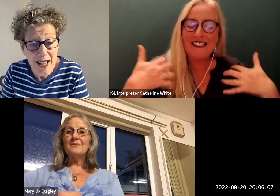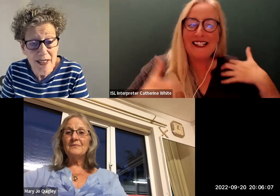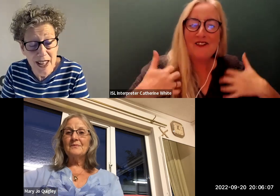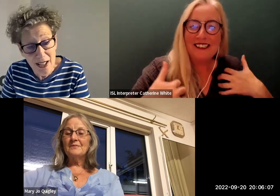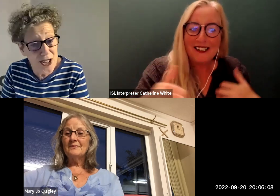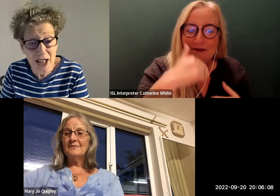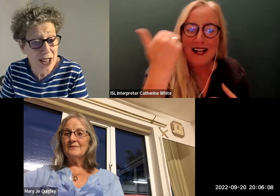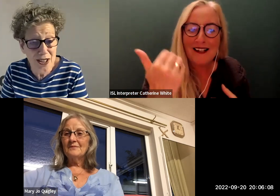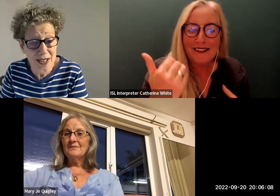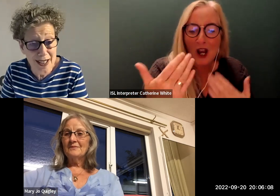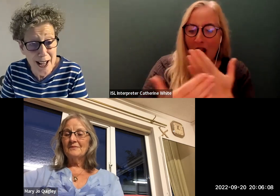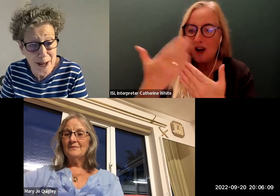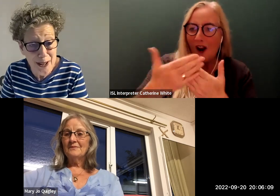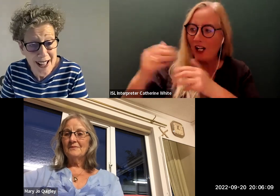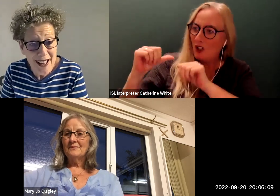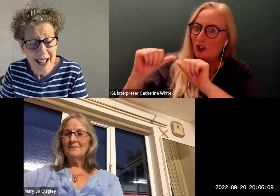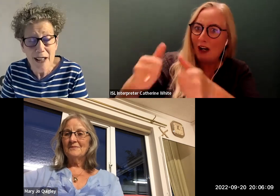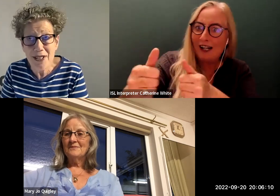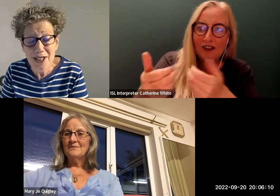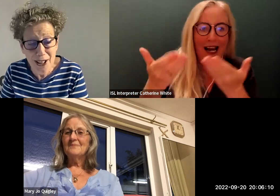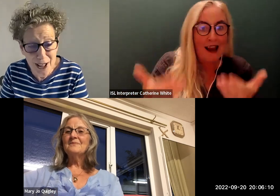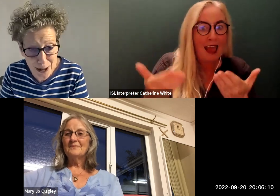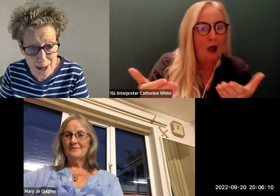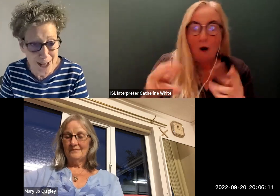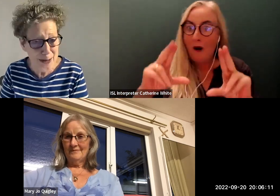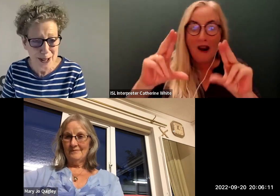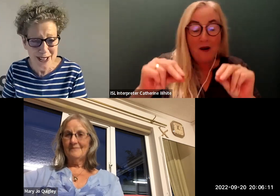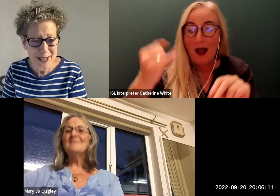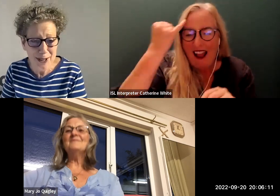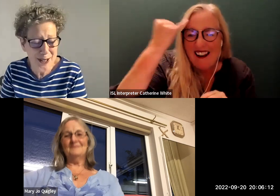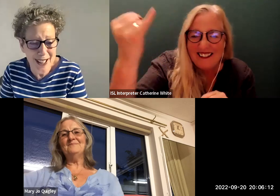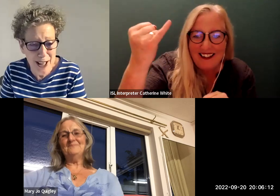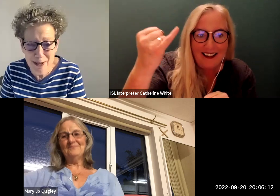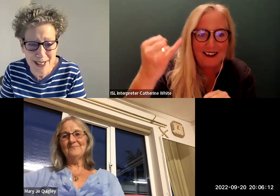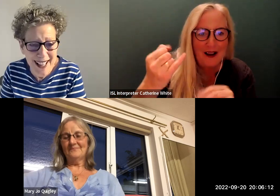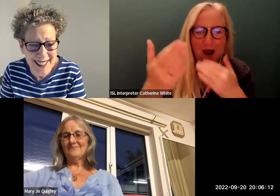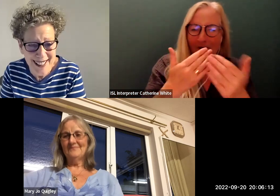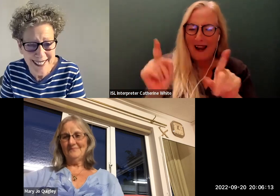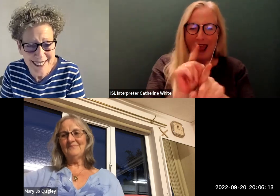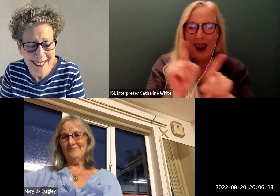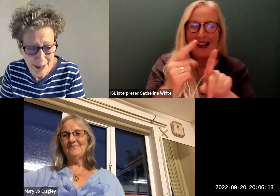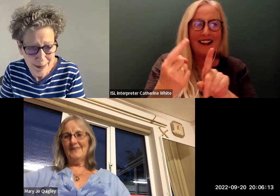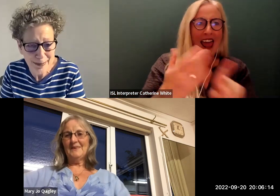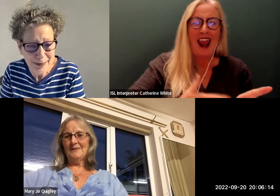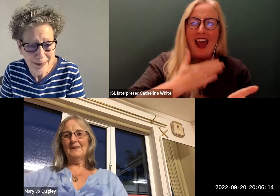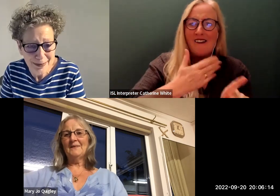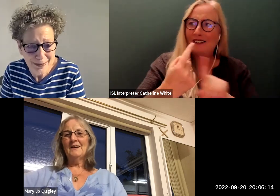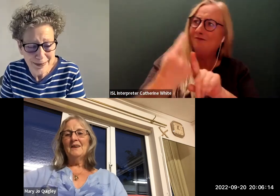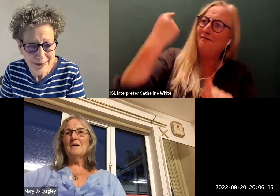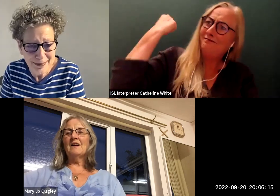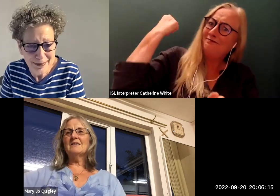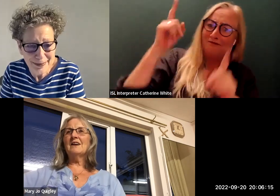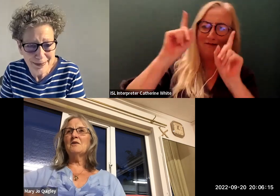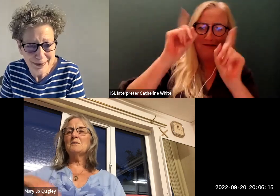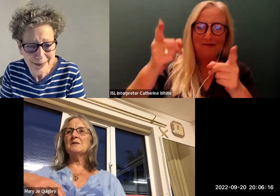because the younger generations now haven't a clue as to what life was like then. Yeah, yeah.